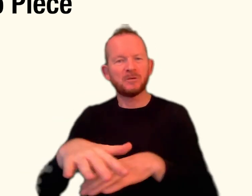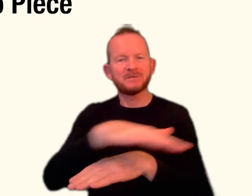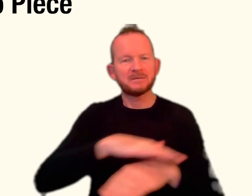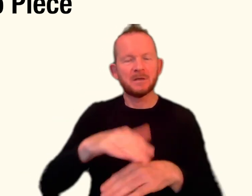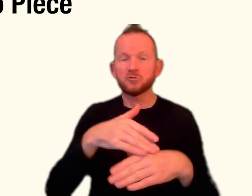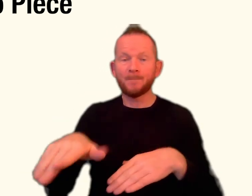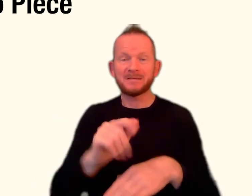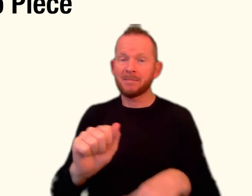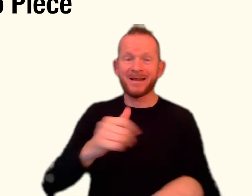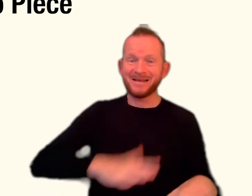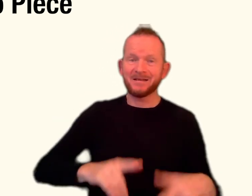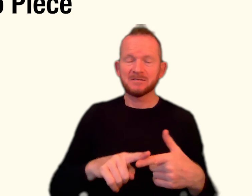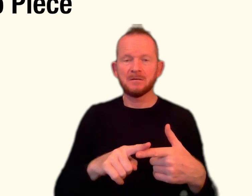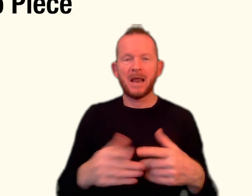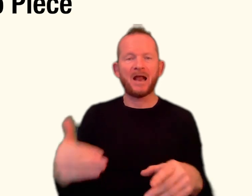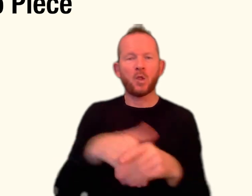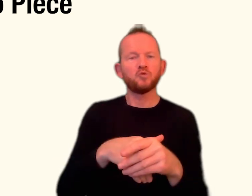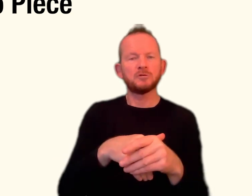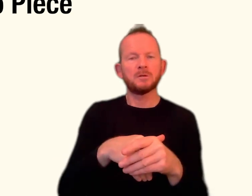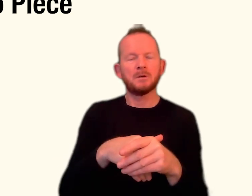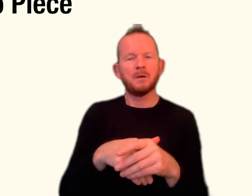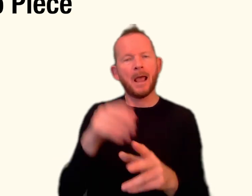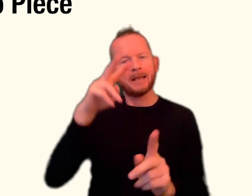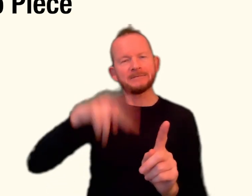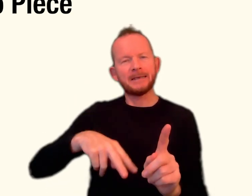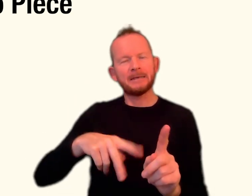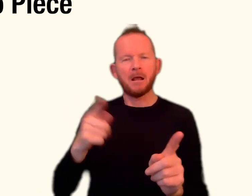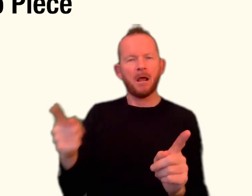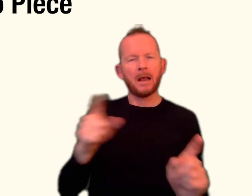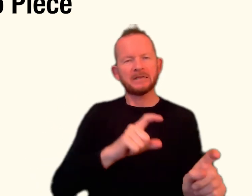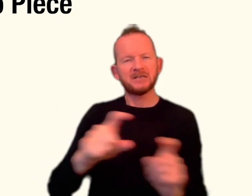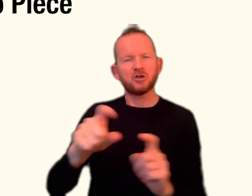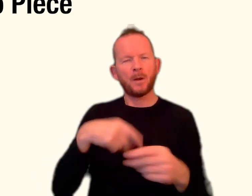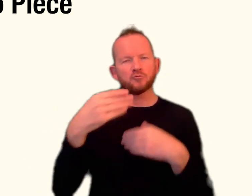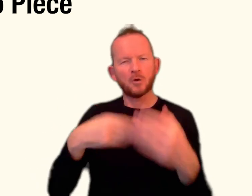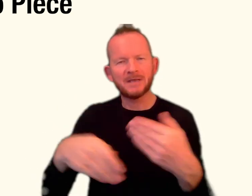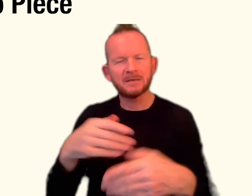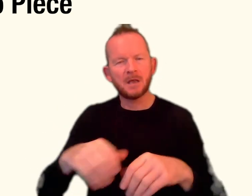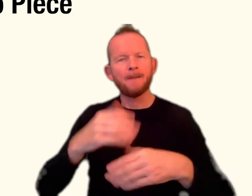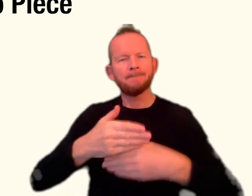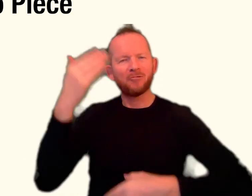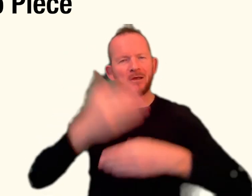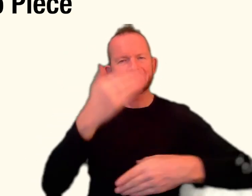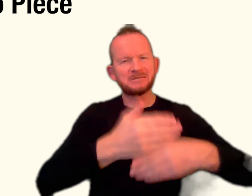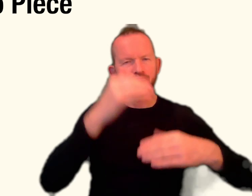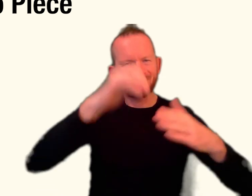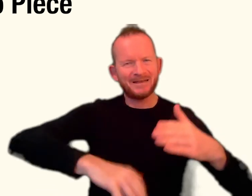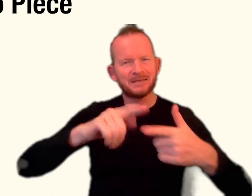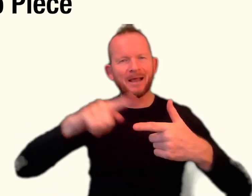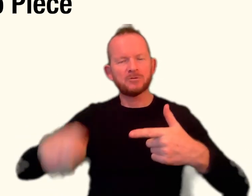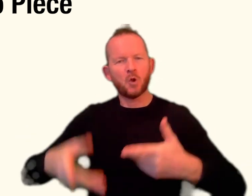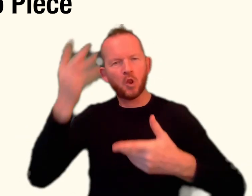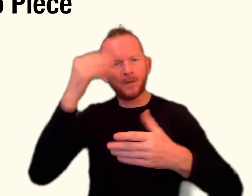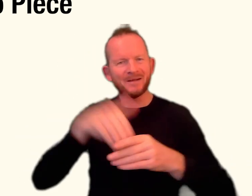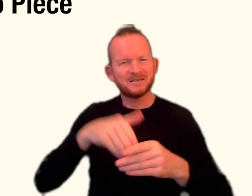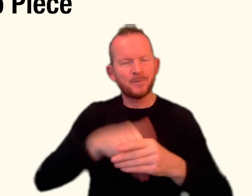needs. Inclusion also is seen as a continuing process of breaking down barriers to learning and participation for